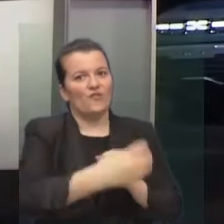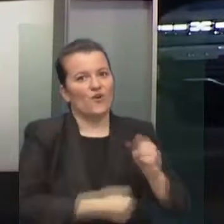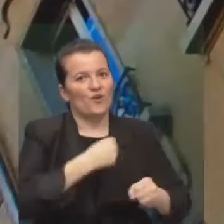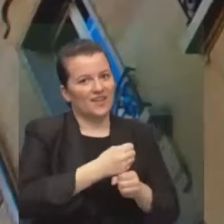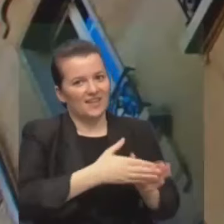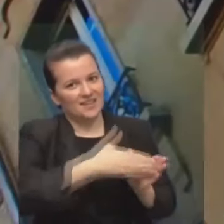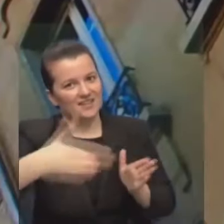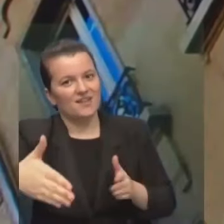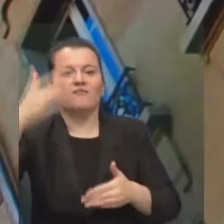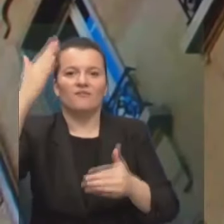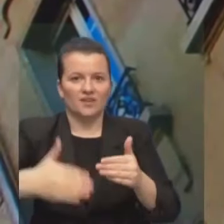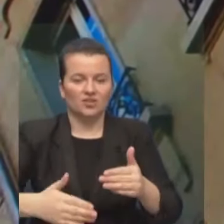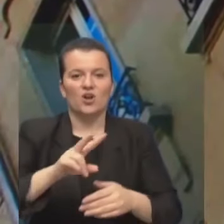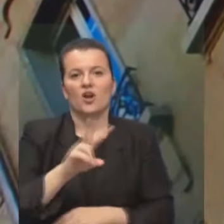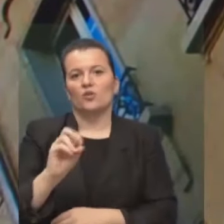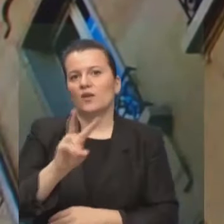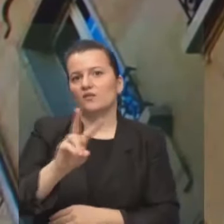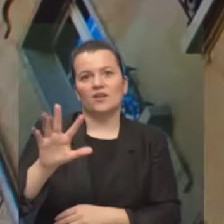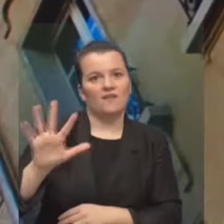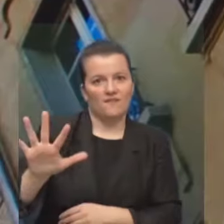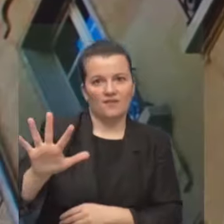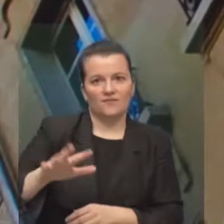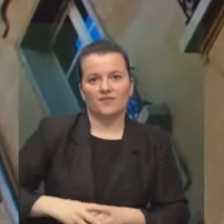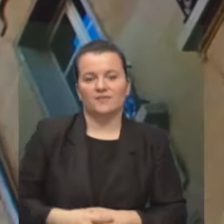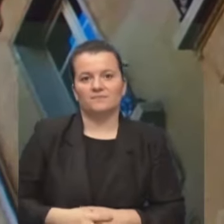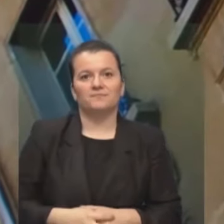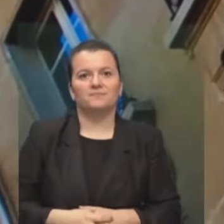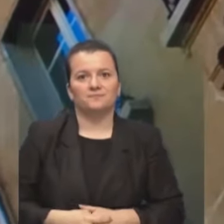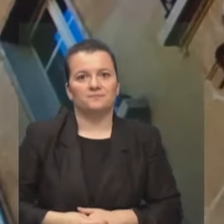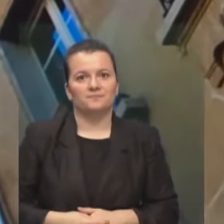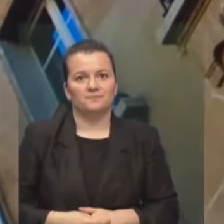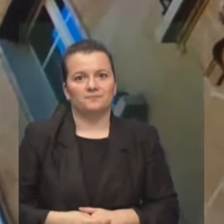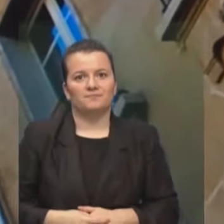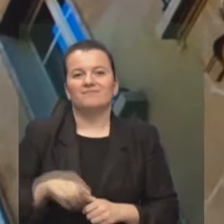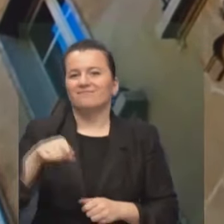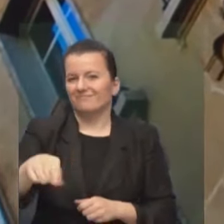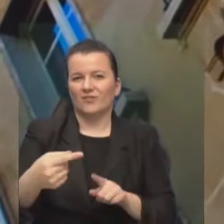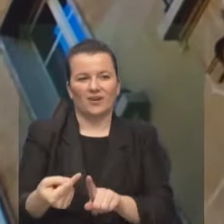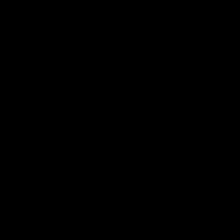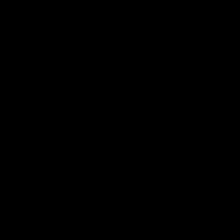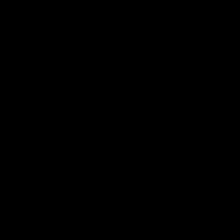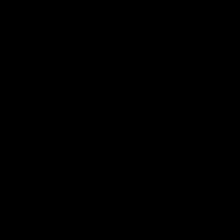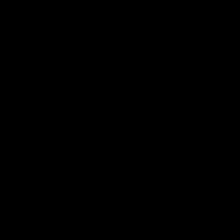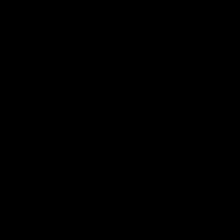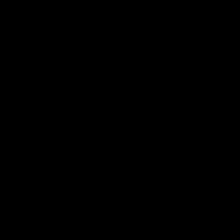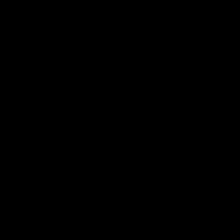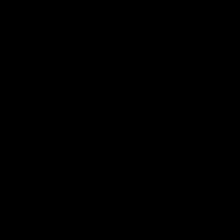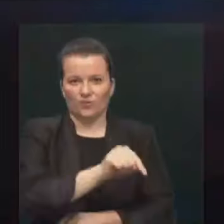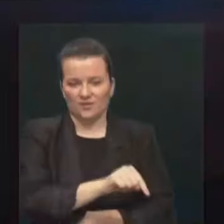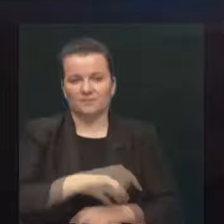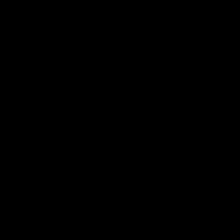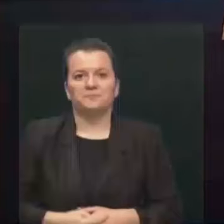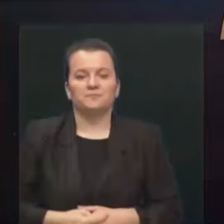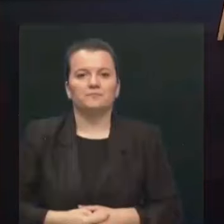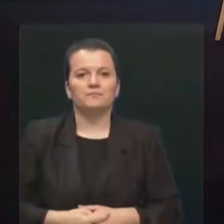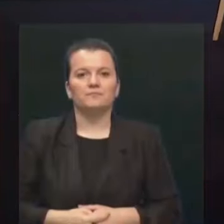2025 AGM, ruling on the accounts for the year 2024. In addition, the Board of Directors